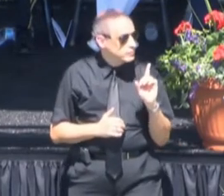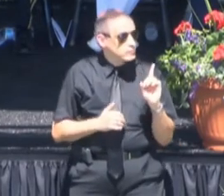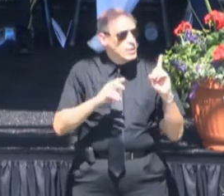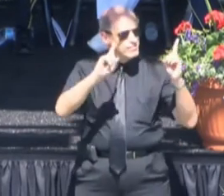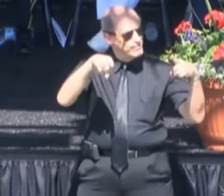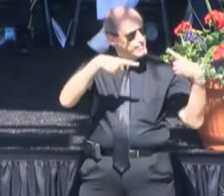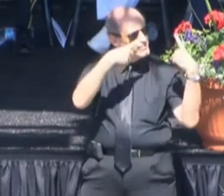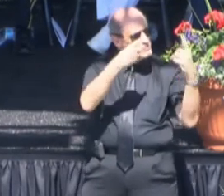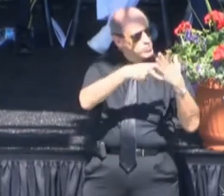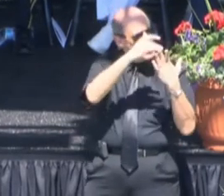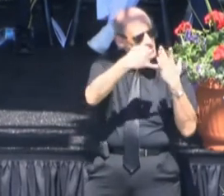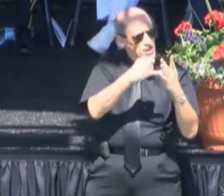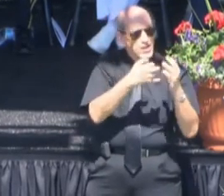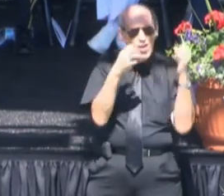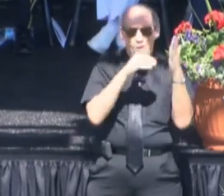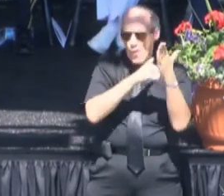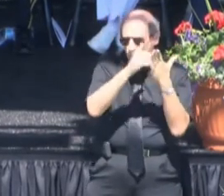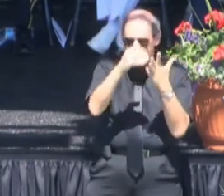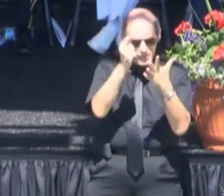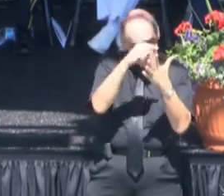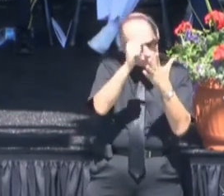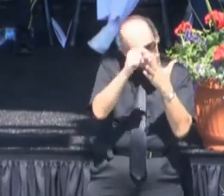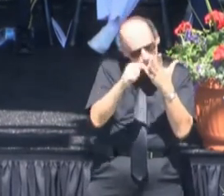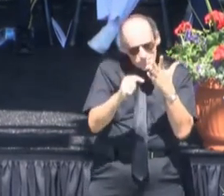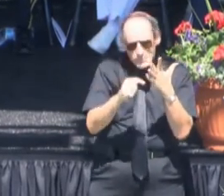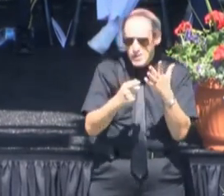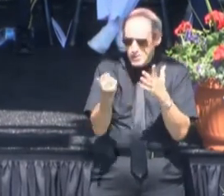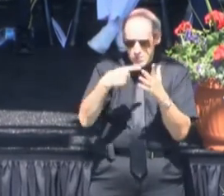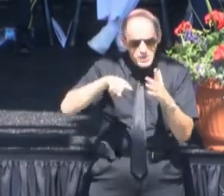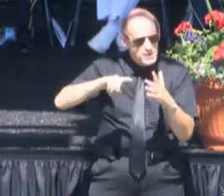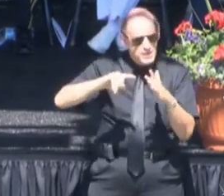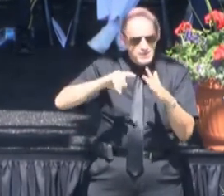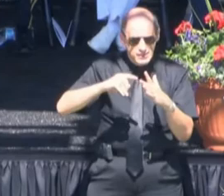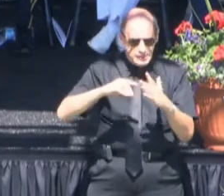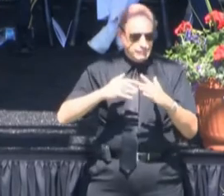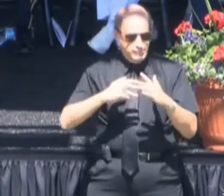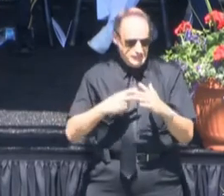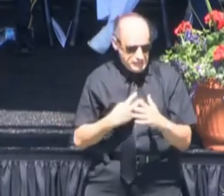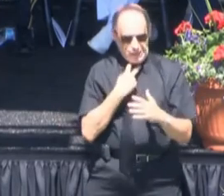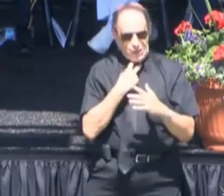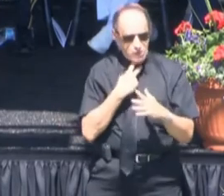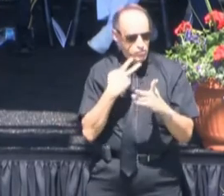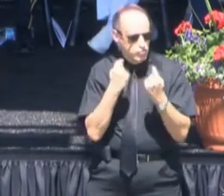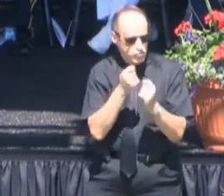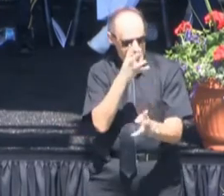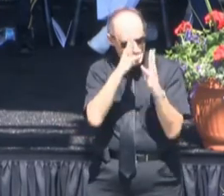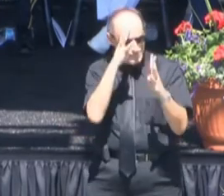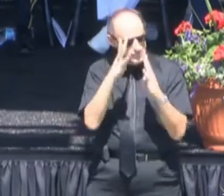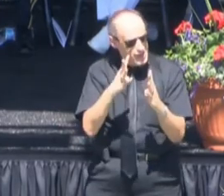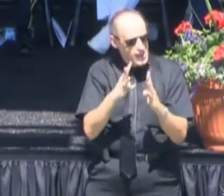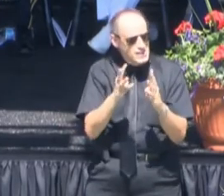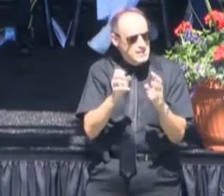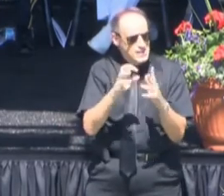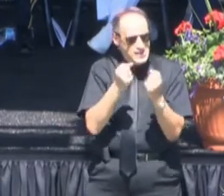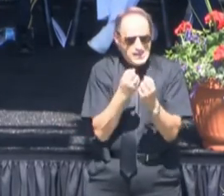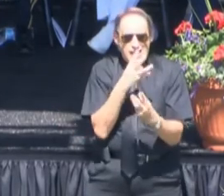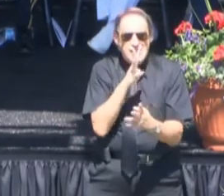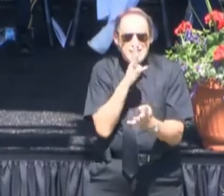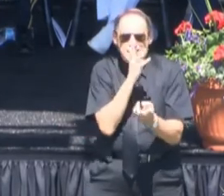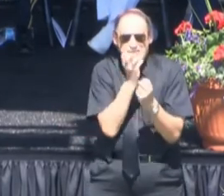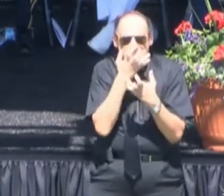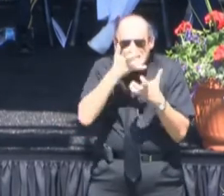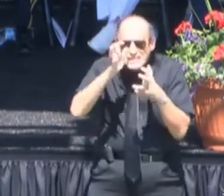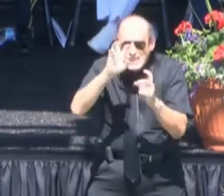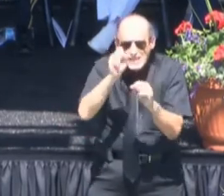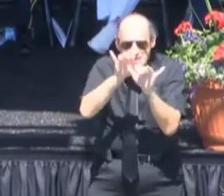Throughout the project, there were many times when our group became stuck during designing the steam system aboard the assigned vessel. When